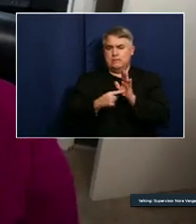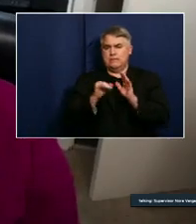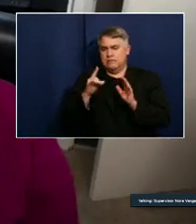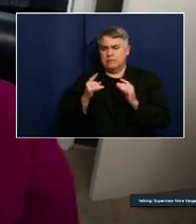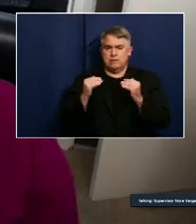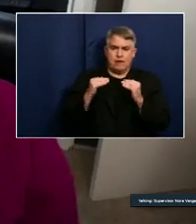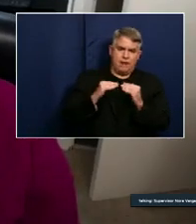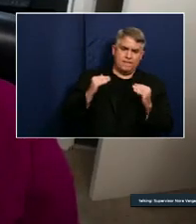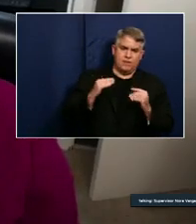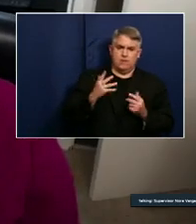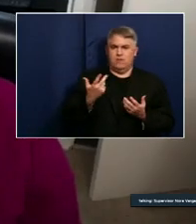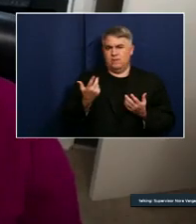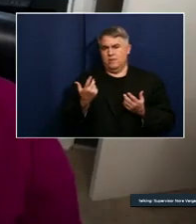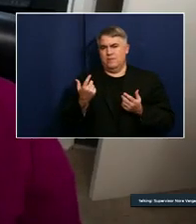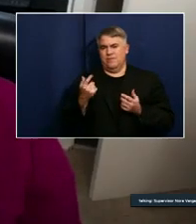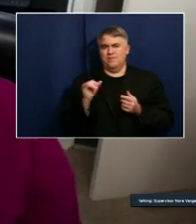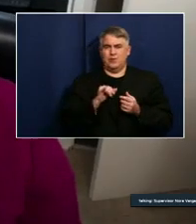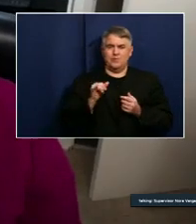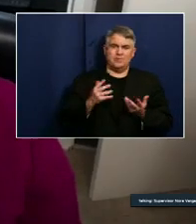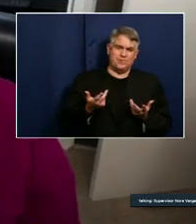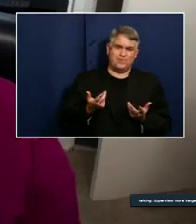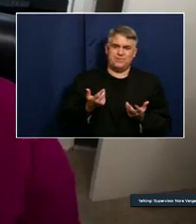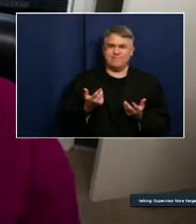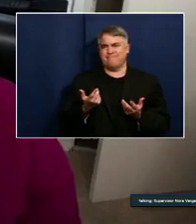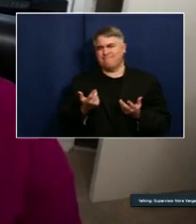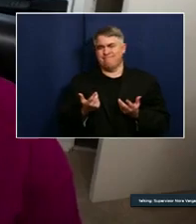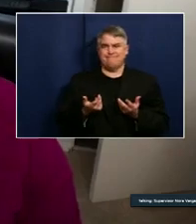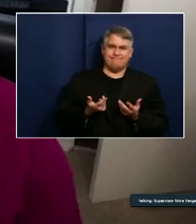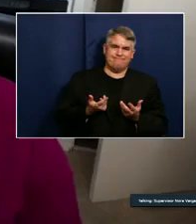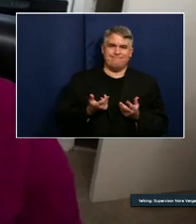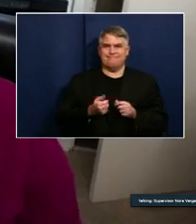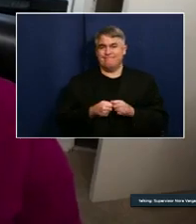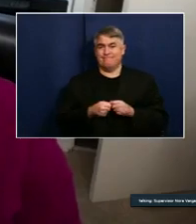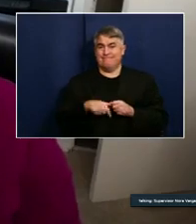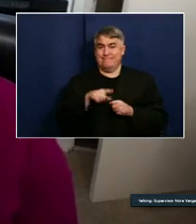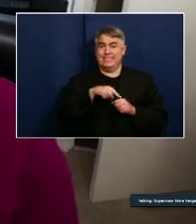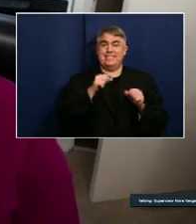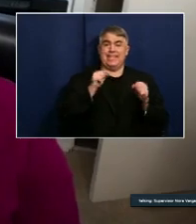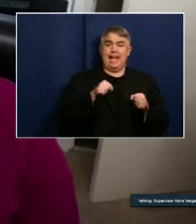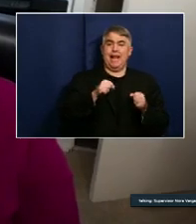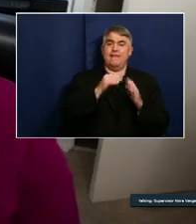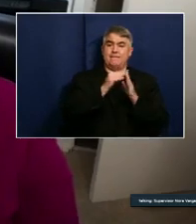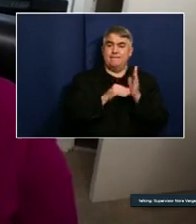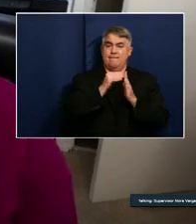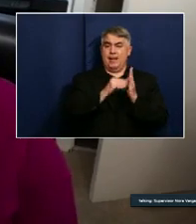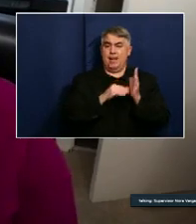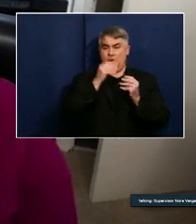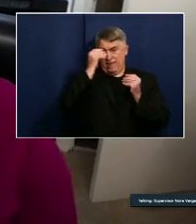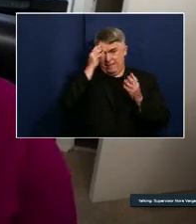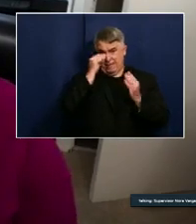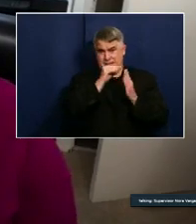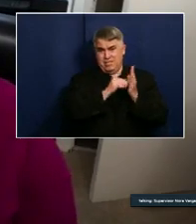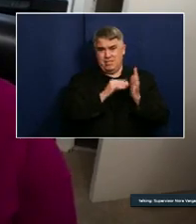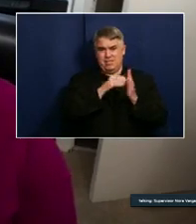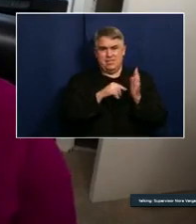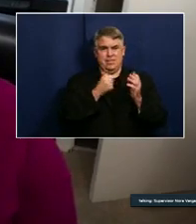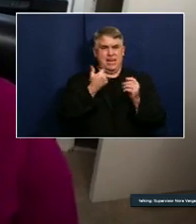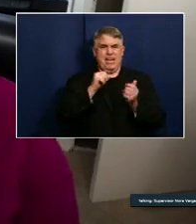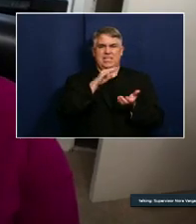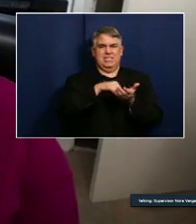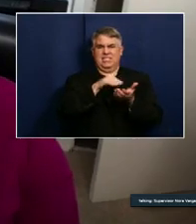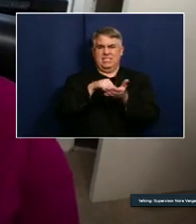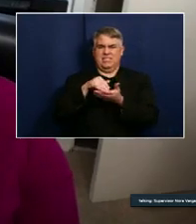And then also, they're able now to fill out the information and come to any of the centers to be able to get their vaccinations. And